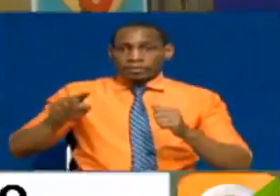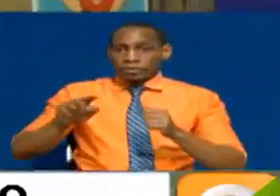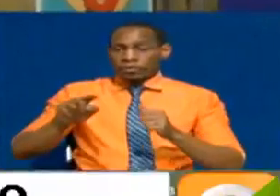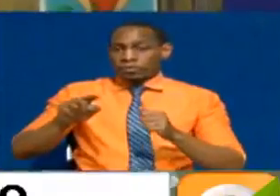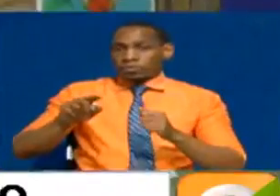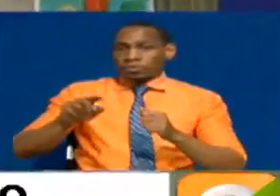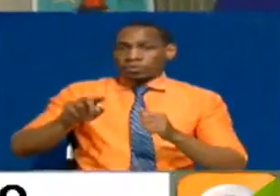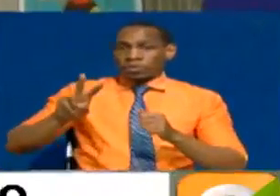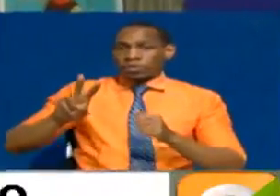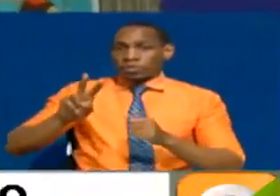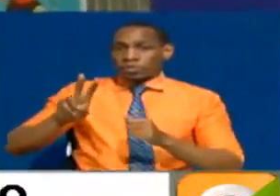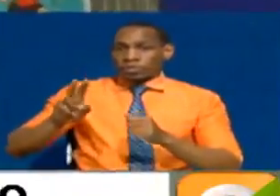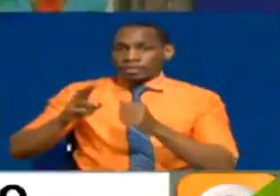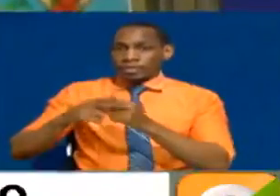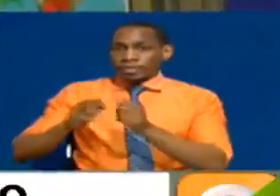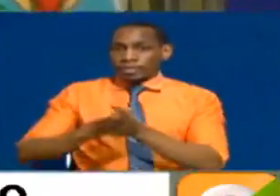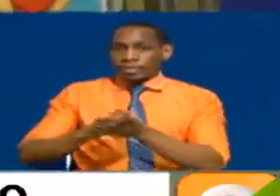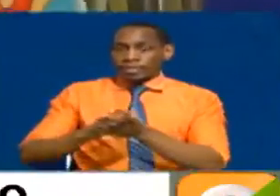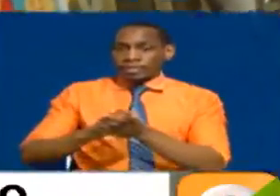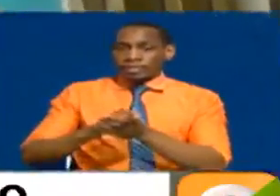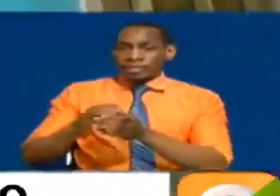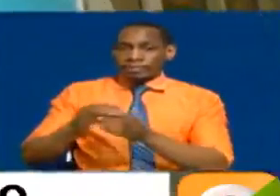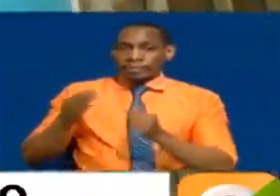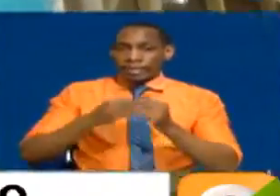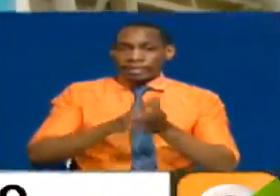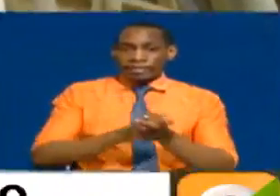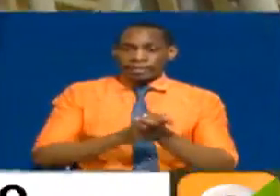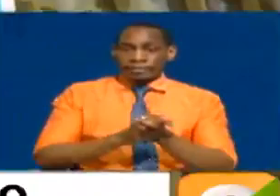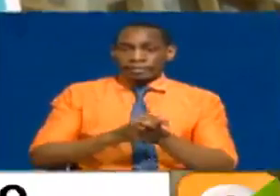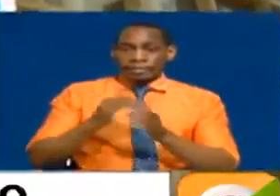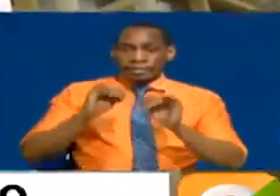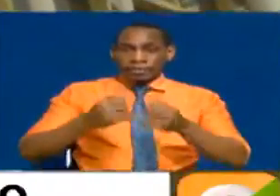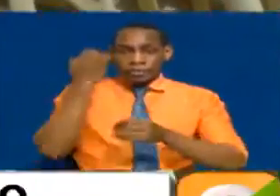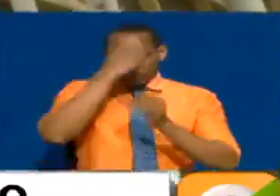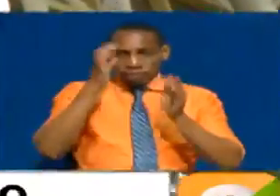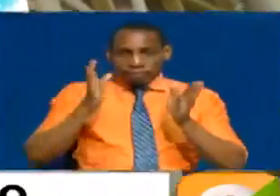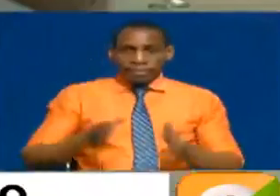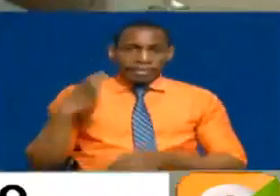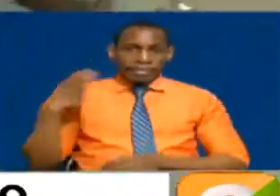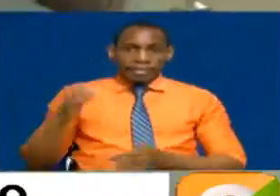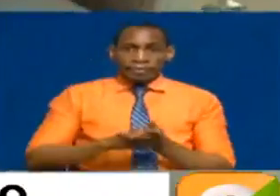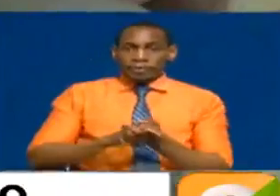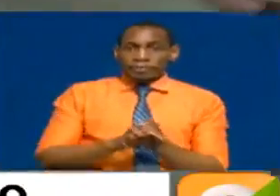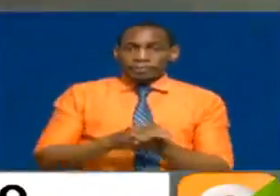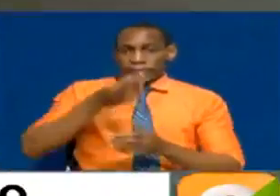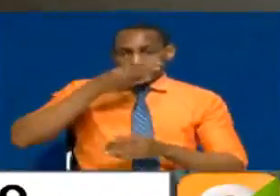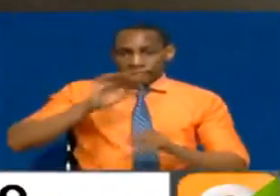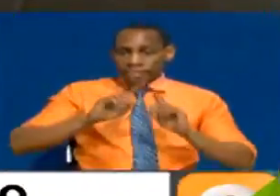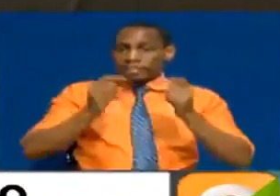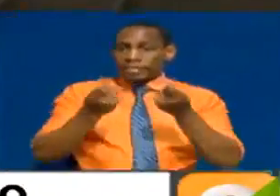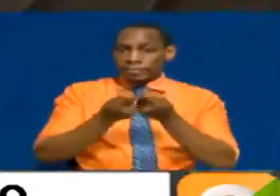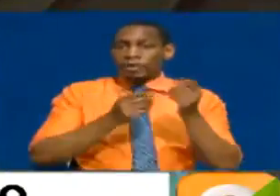22nd of August, led by a newly minted European champion in the 110-meter hurdles, Zoya. The French